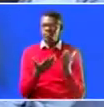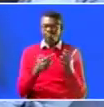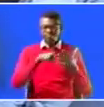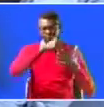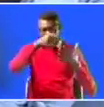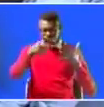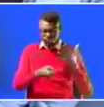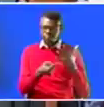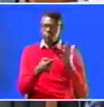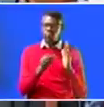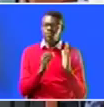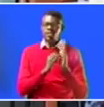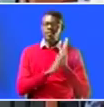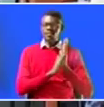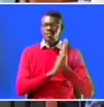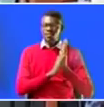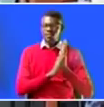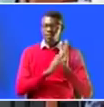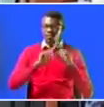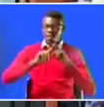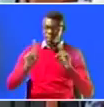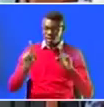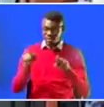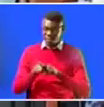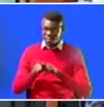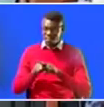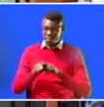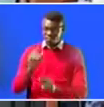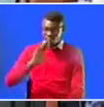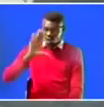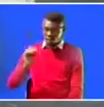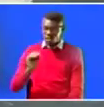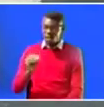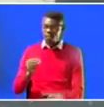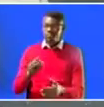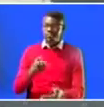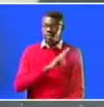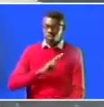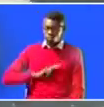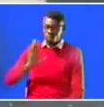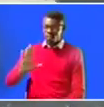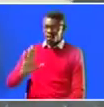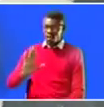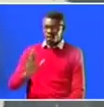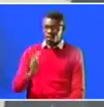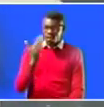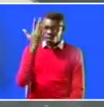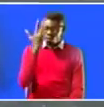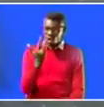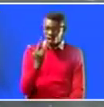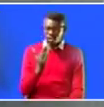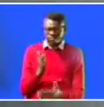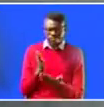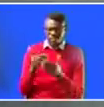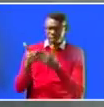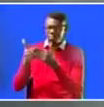we know right now, but also go back to the African religions, because if truth be spoken, before